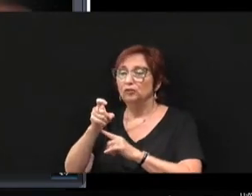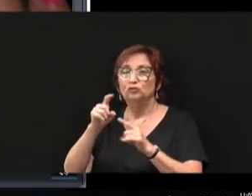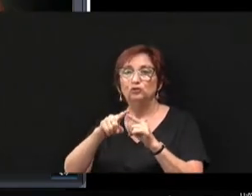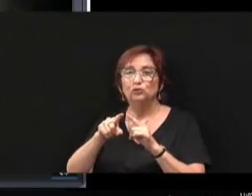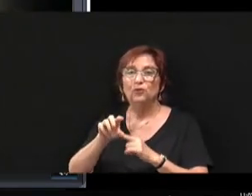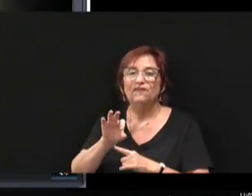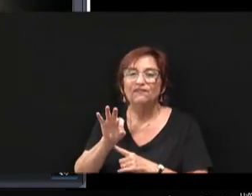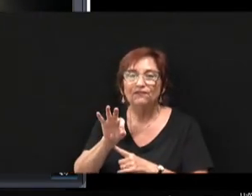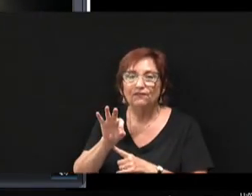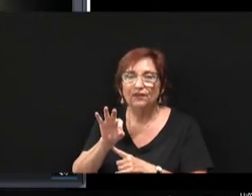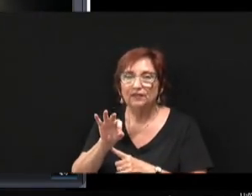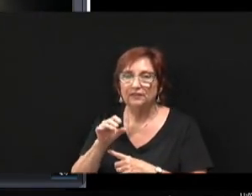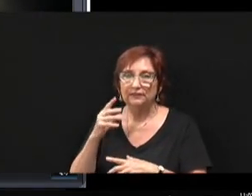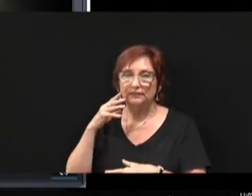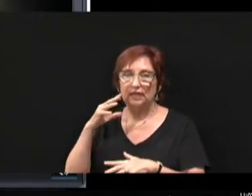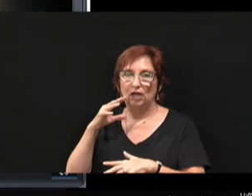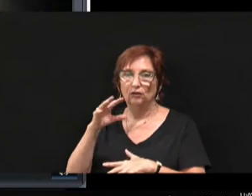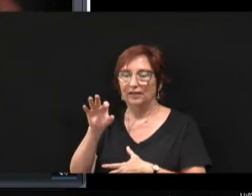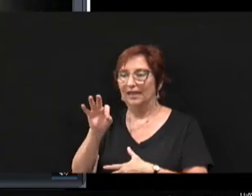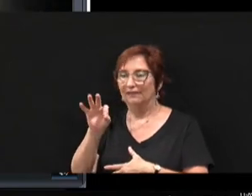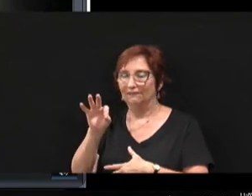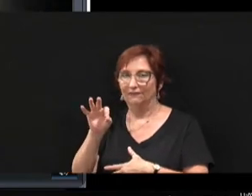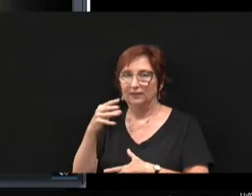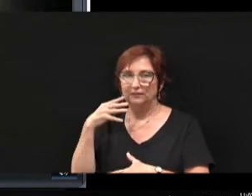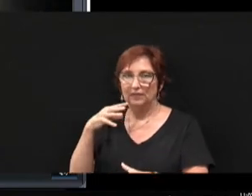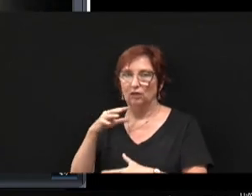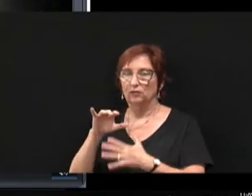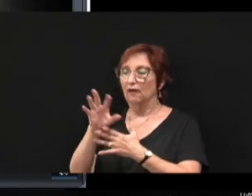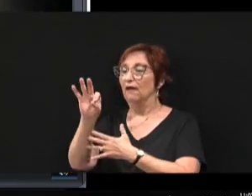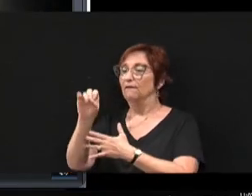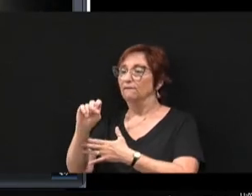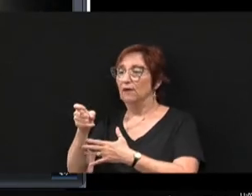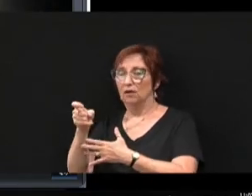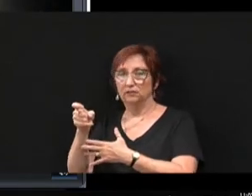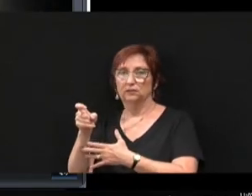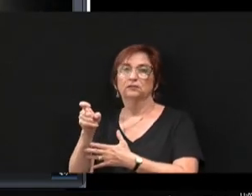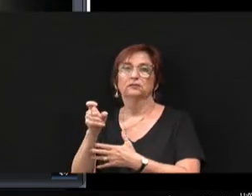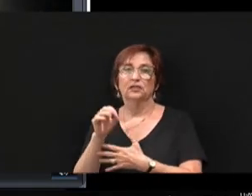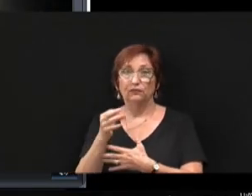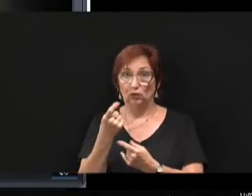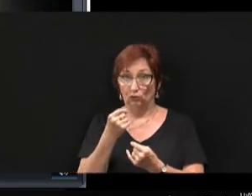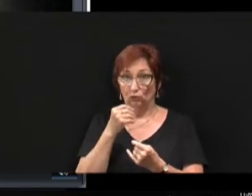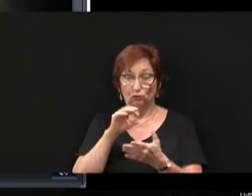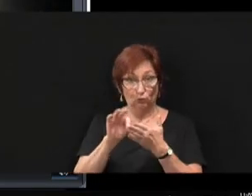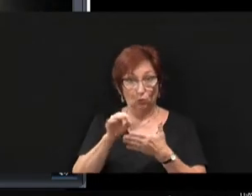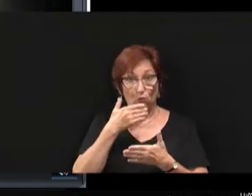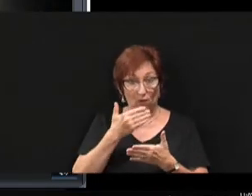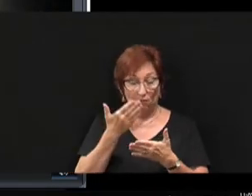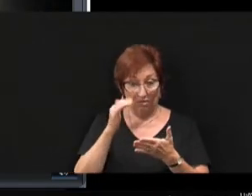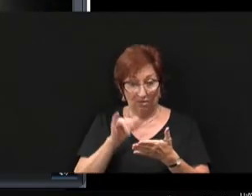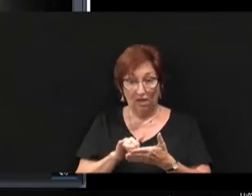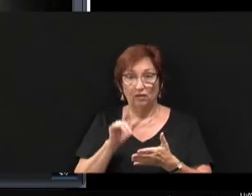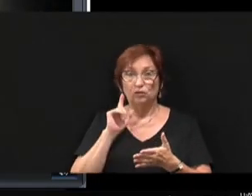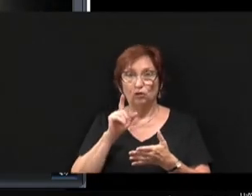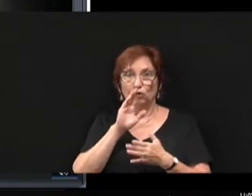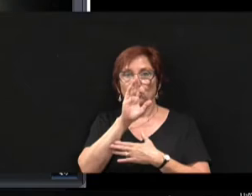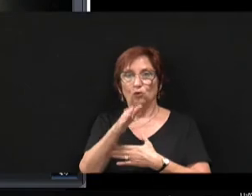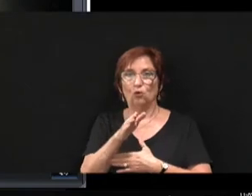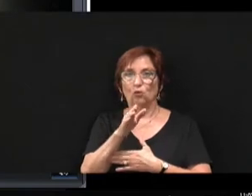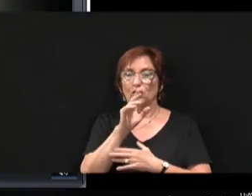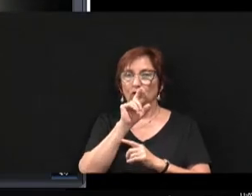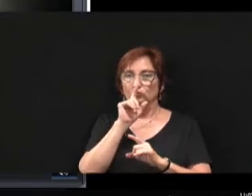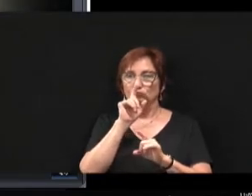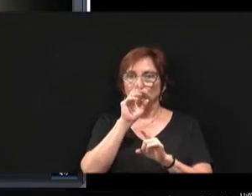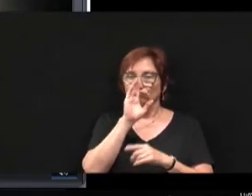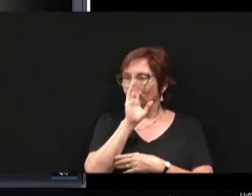Okay, so that is the first one. If they do pretty well on that, you're going to go straight to the sound